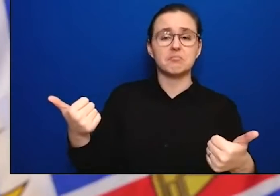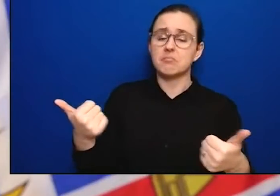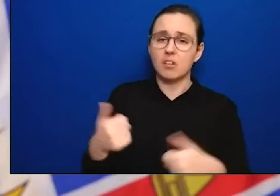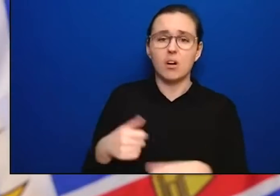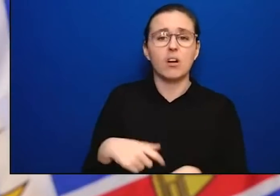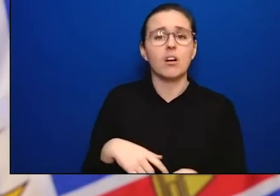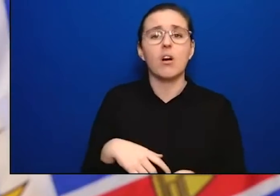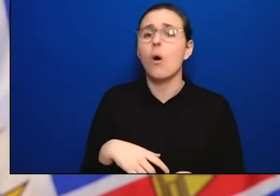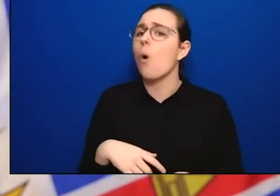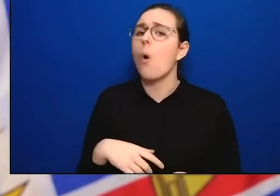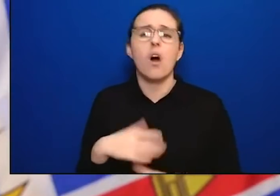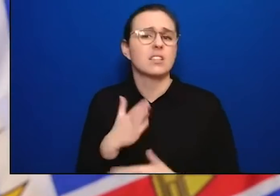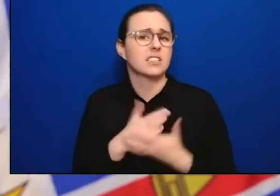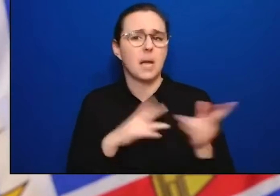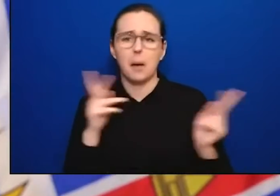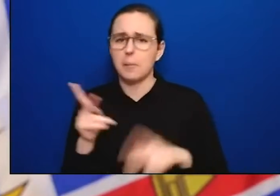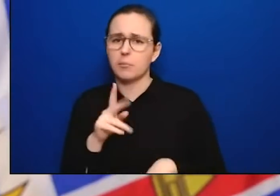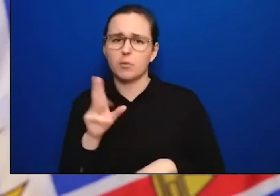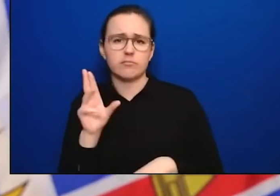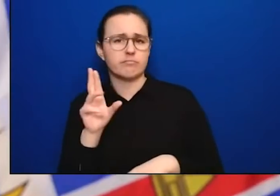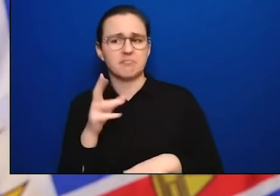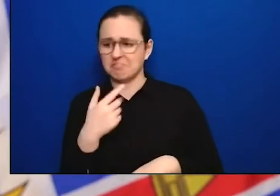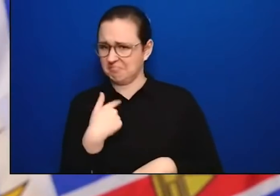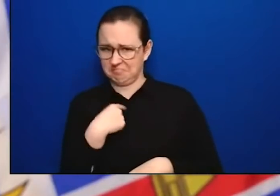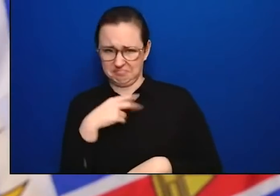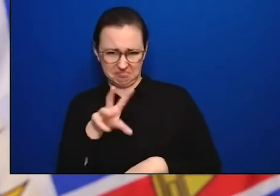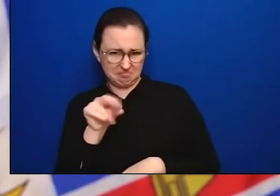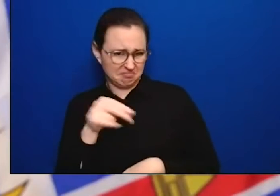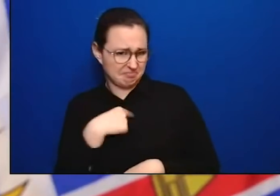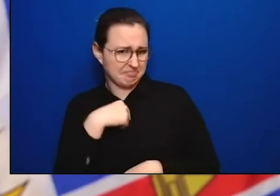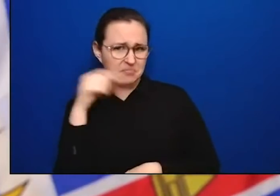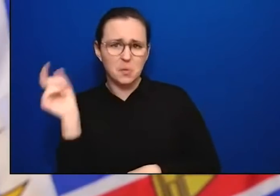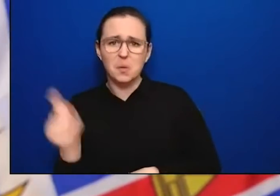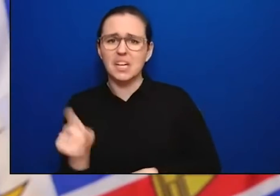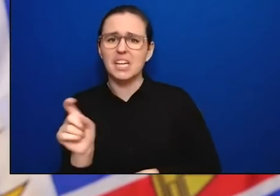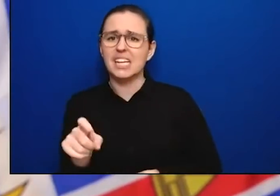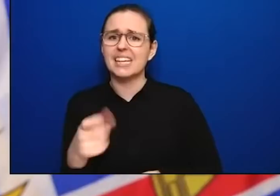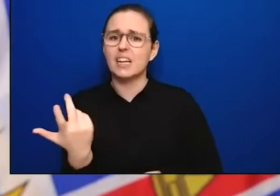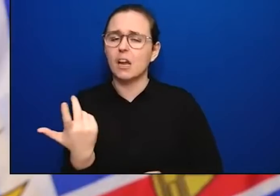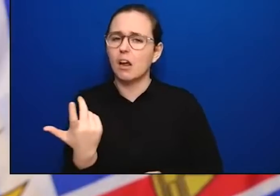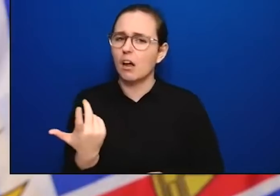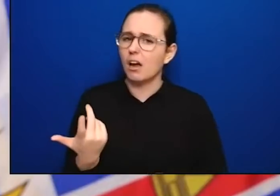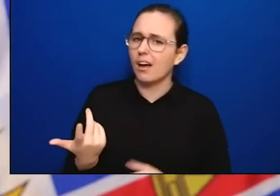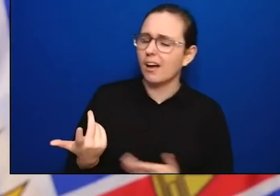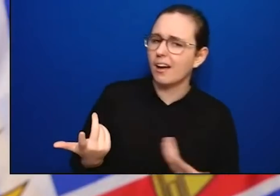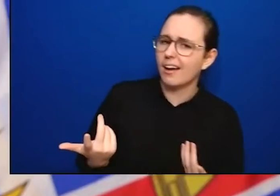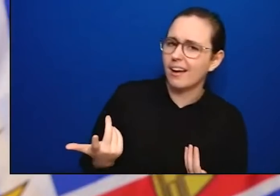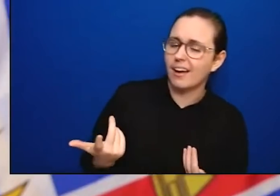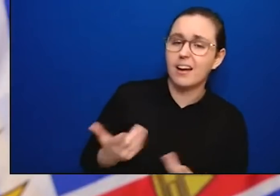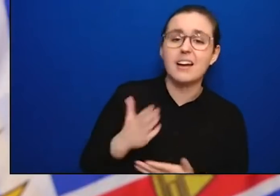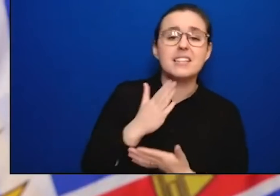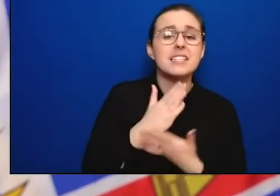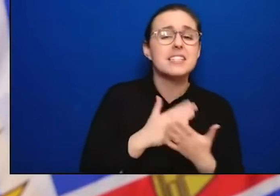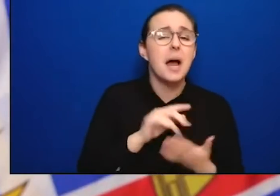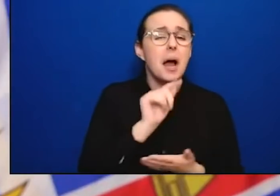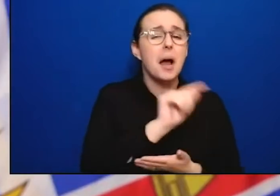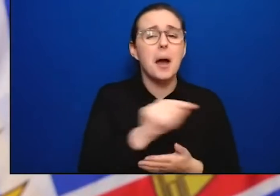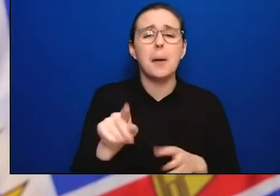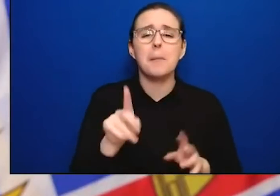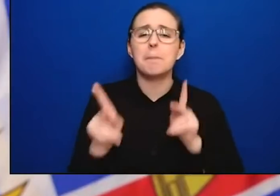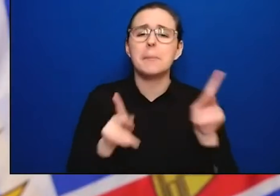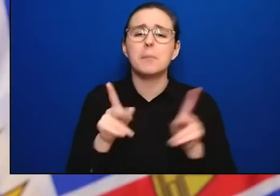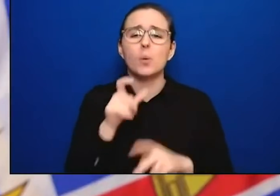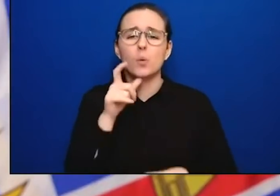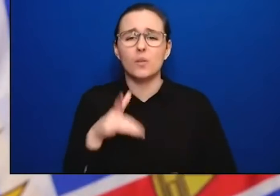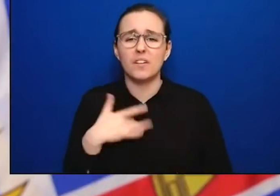and there's some people that don't have that or don't believe that they need a vaccine, which is,